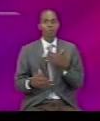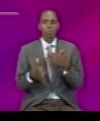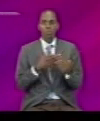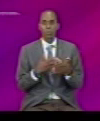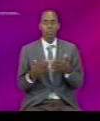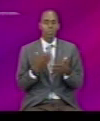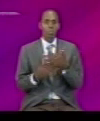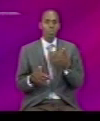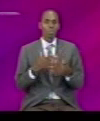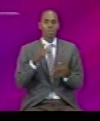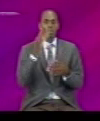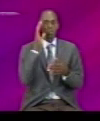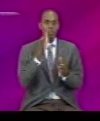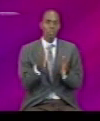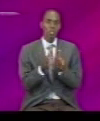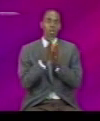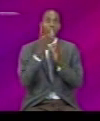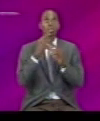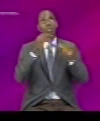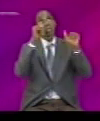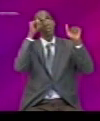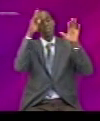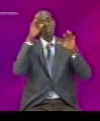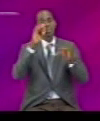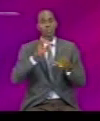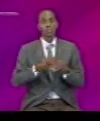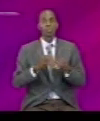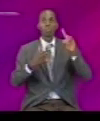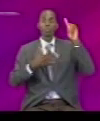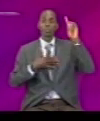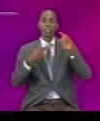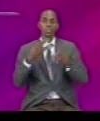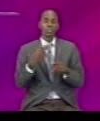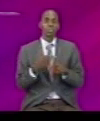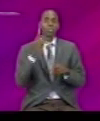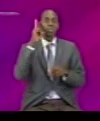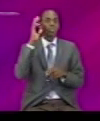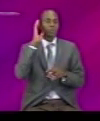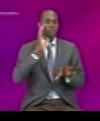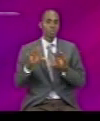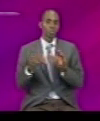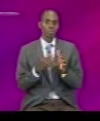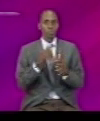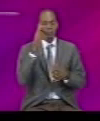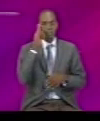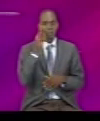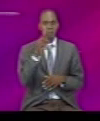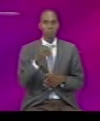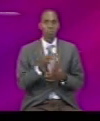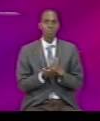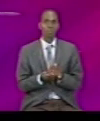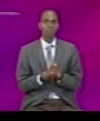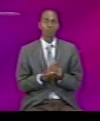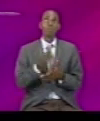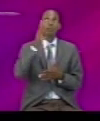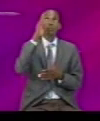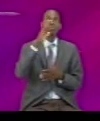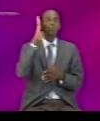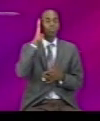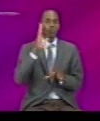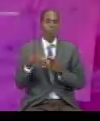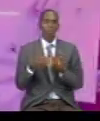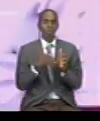Whatsoever, ye shall ask the Father in my name, he will do it. God will do